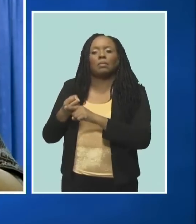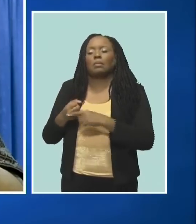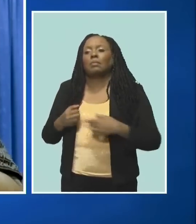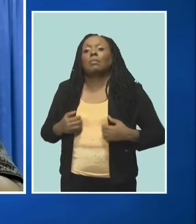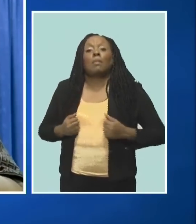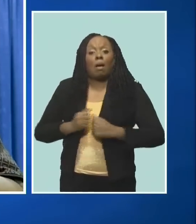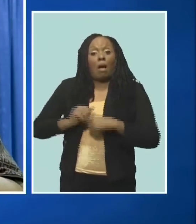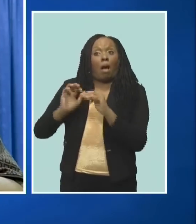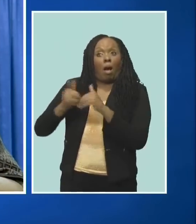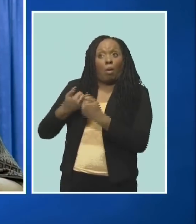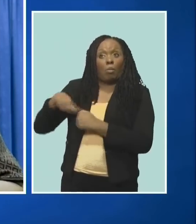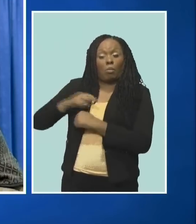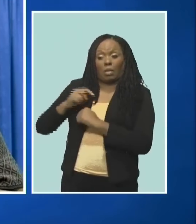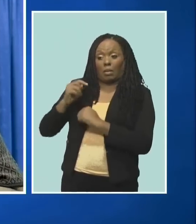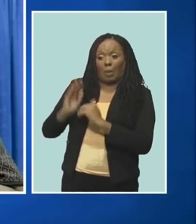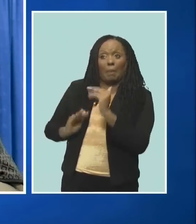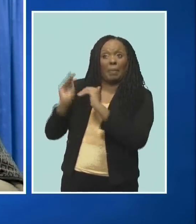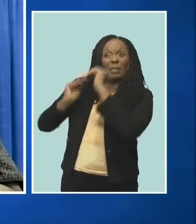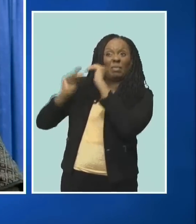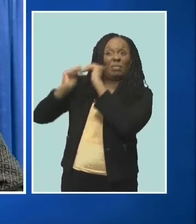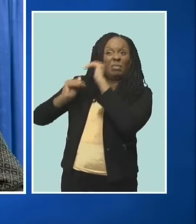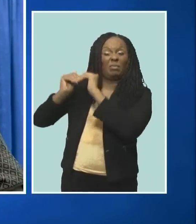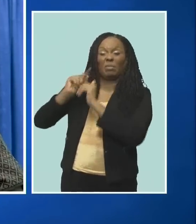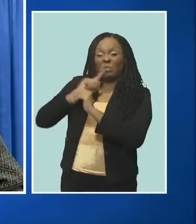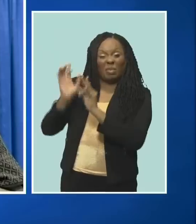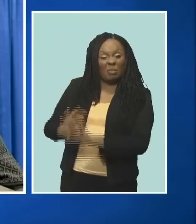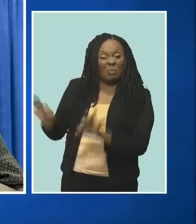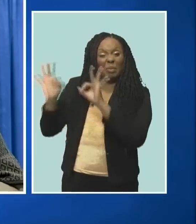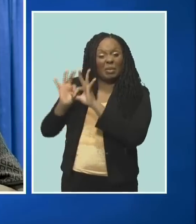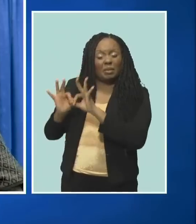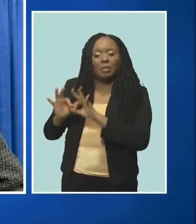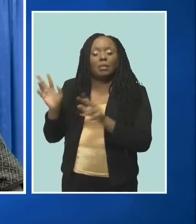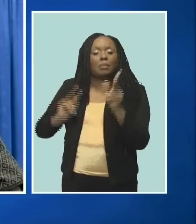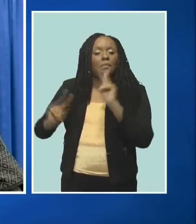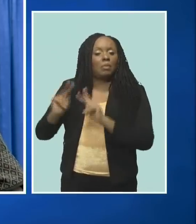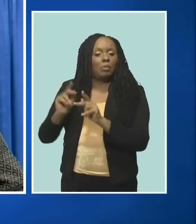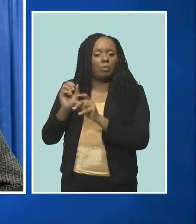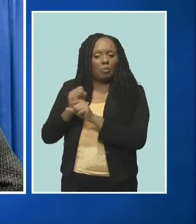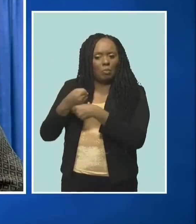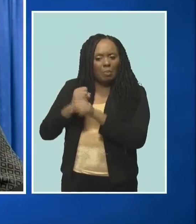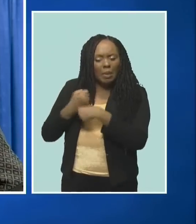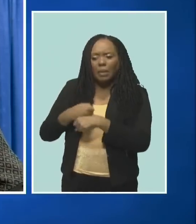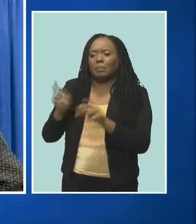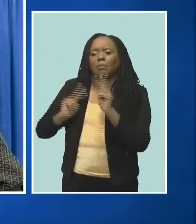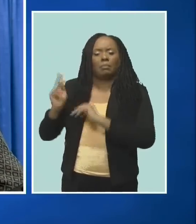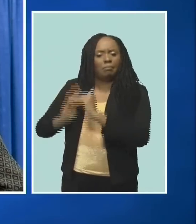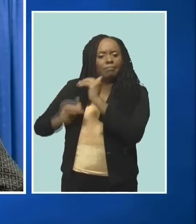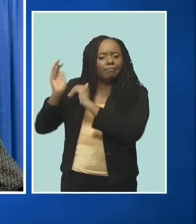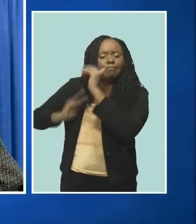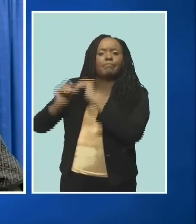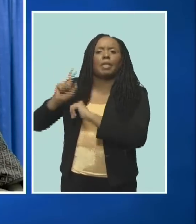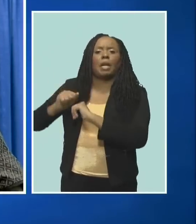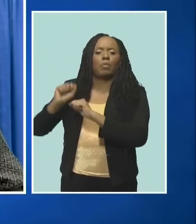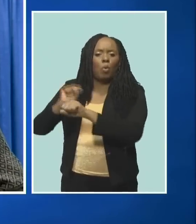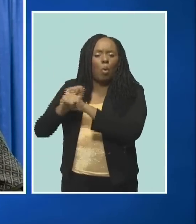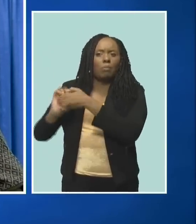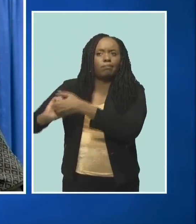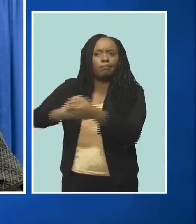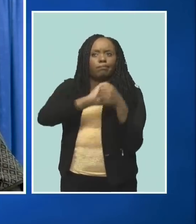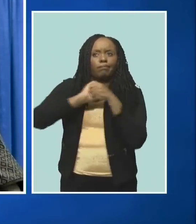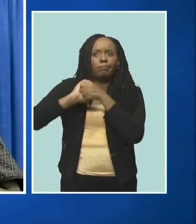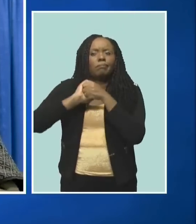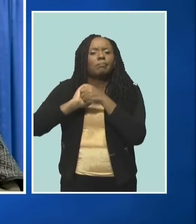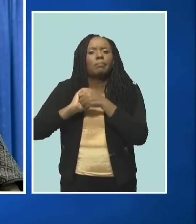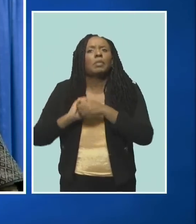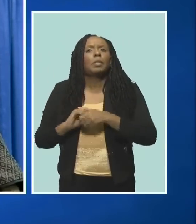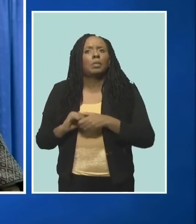going to be particularly important, and therefore our architects, our builders have to work hand in hand in ensuring not just that we build stronger,